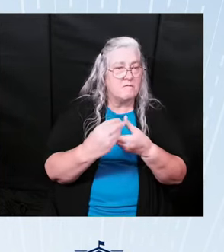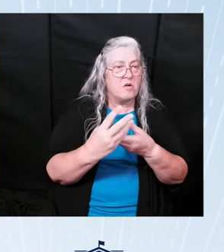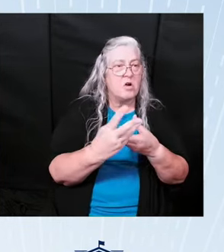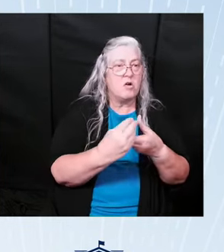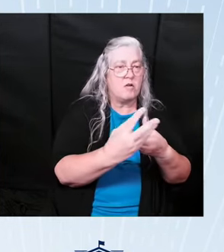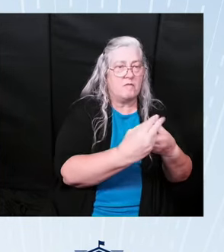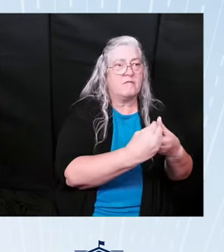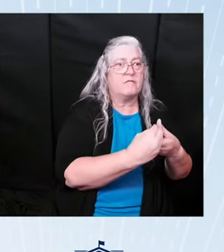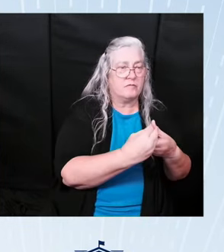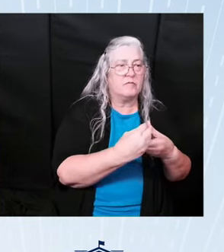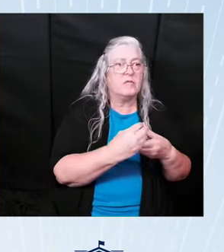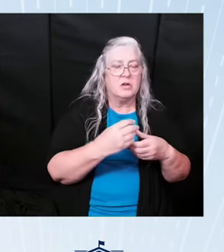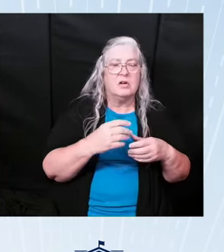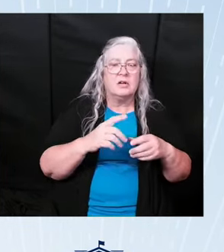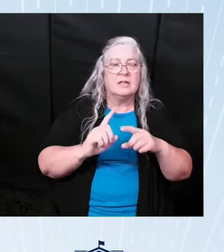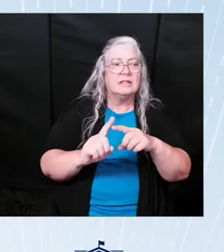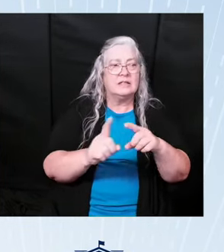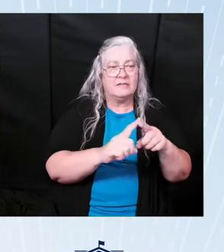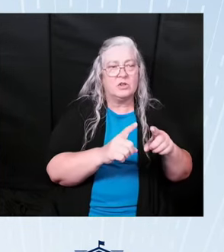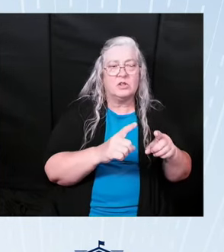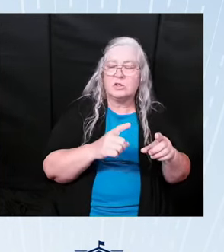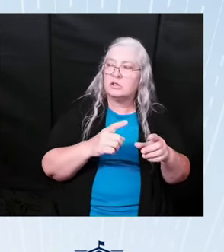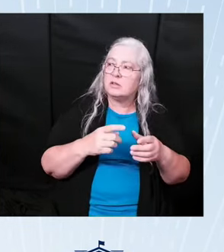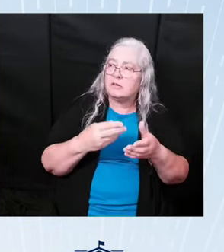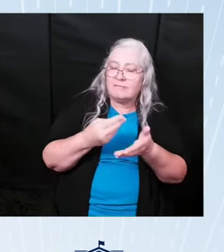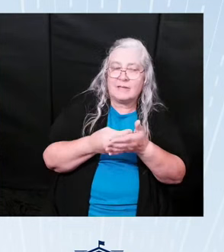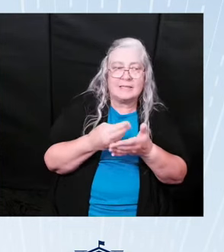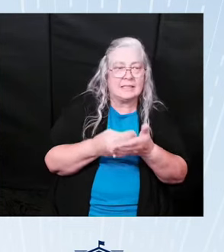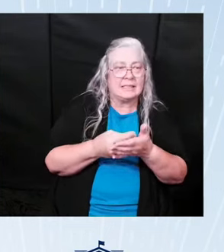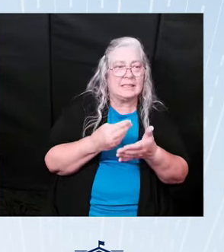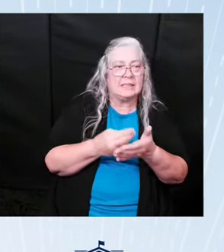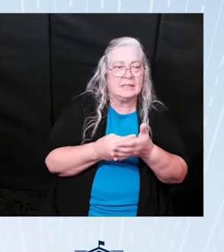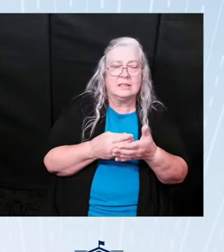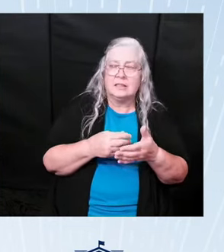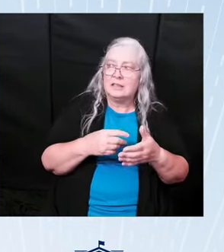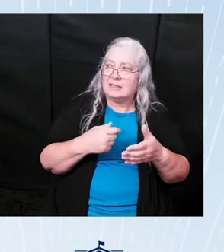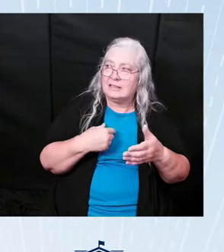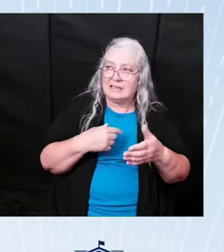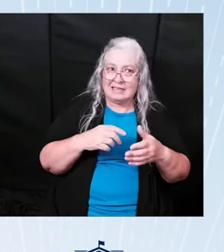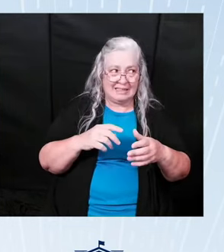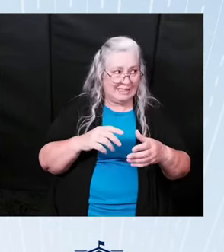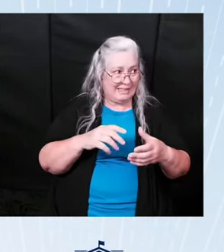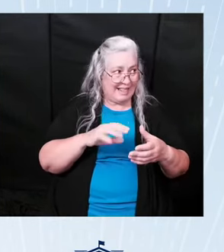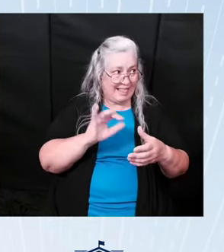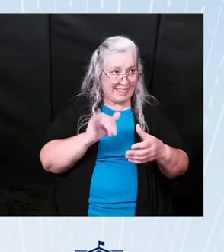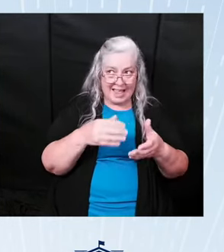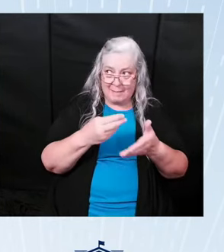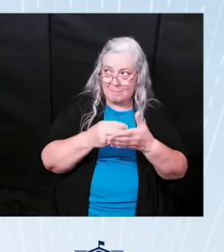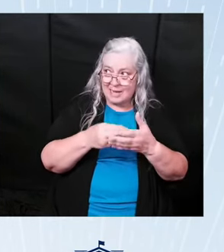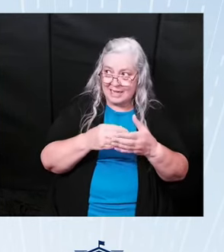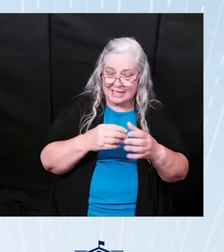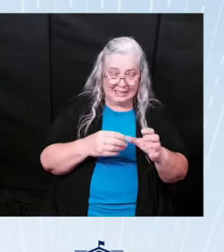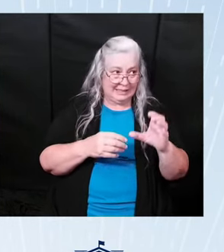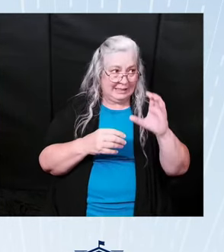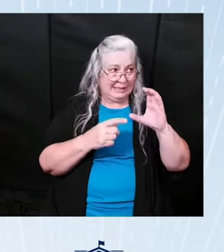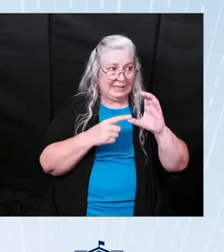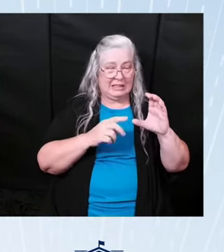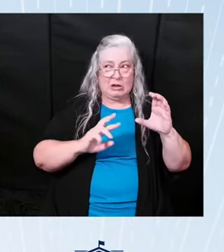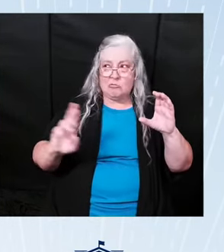funding is really available to community-based organizations, that